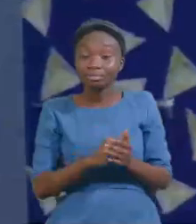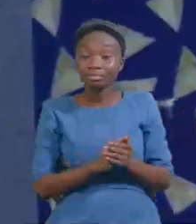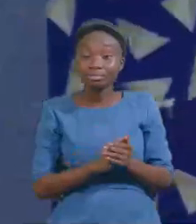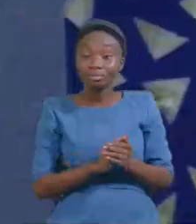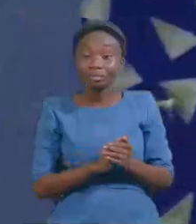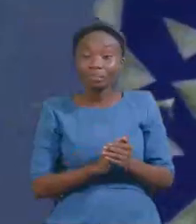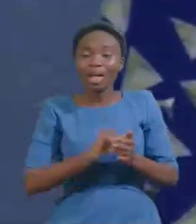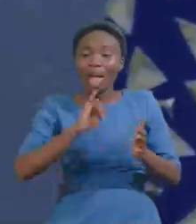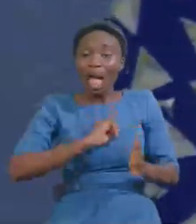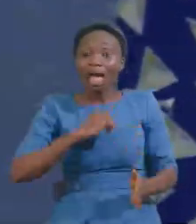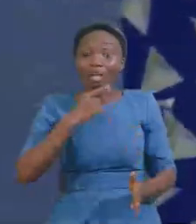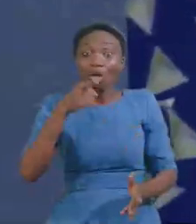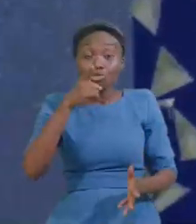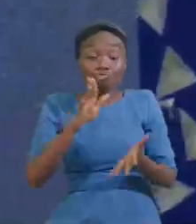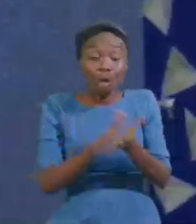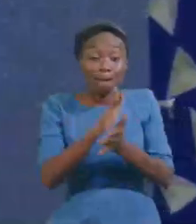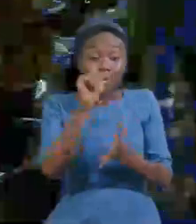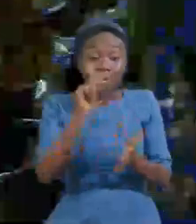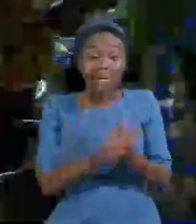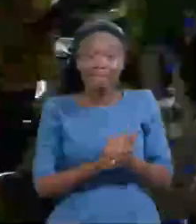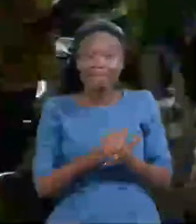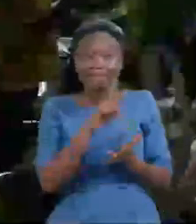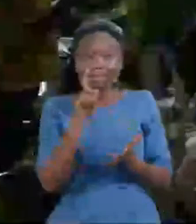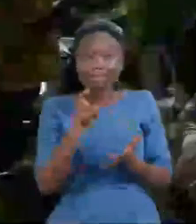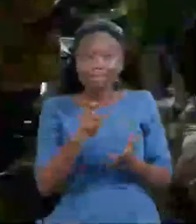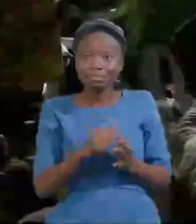I said, do you really believe that?